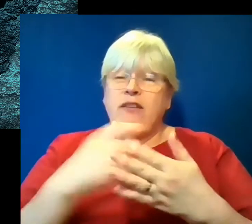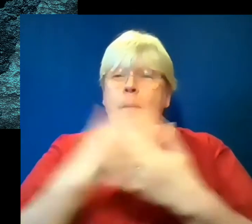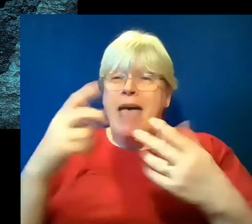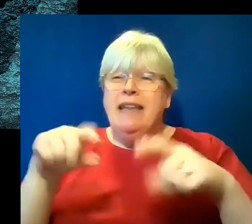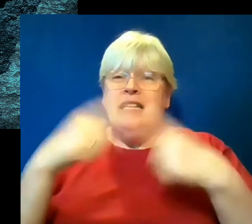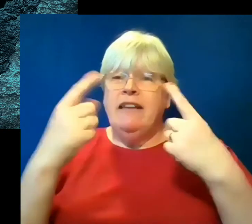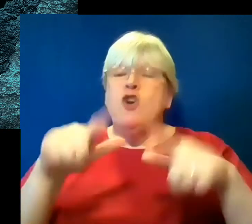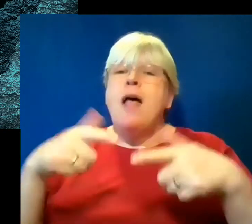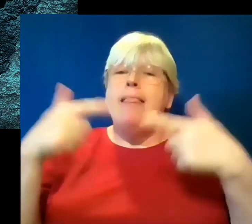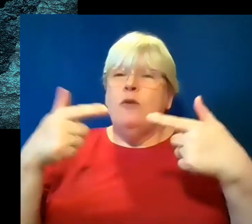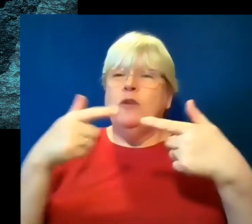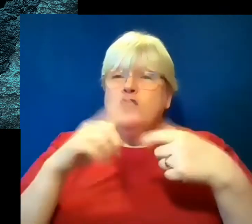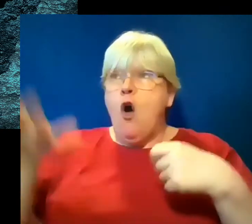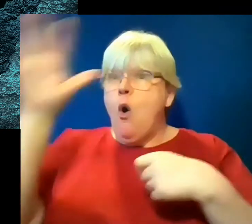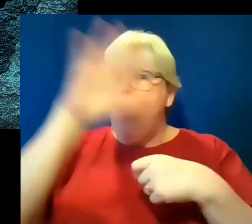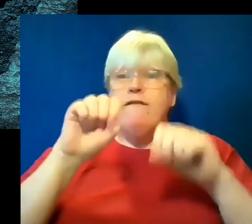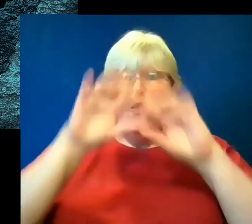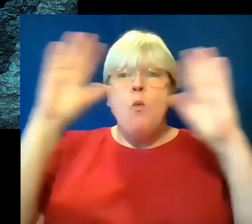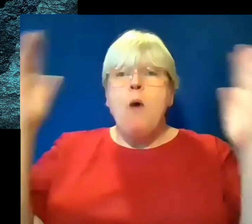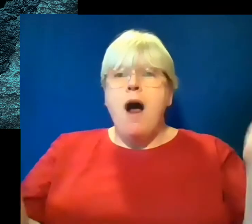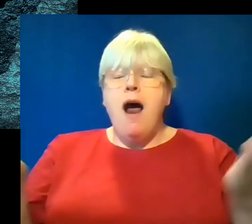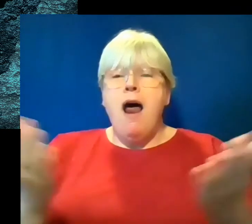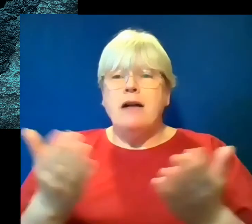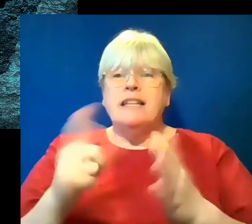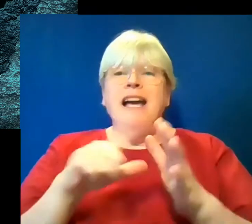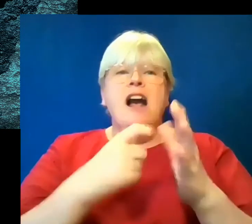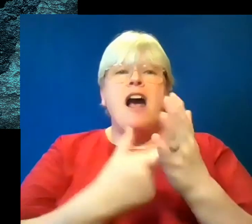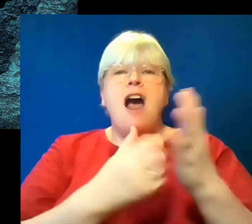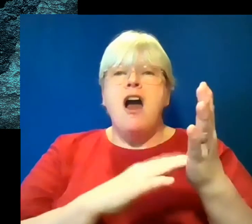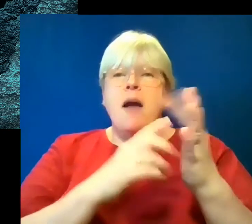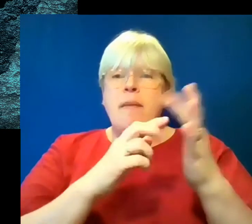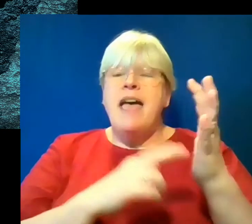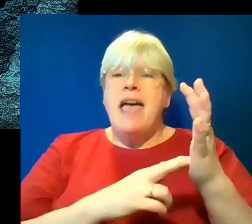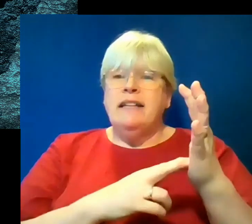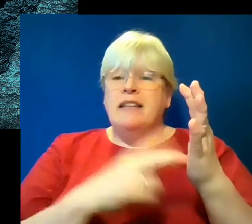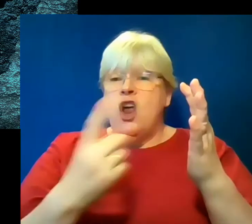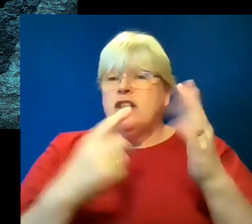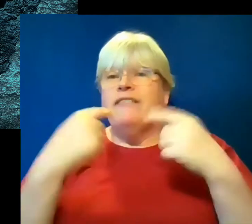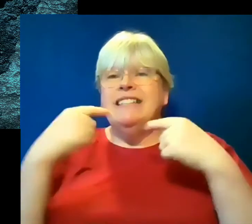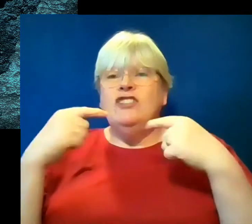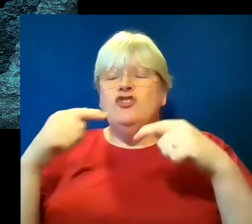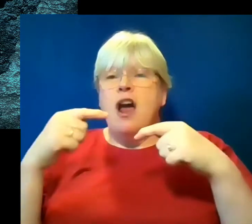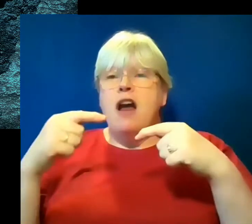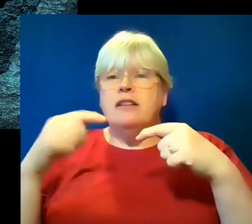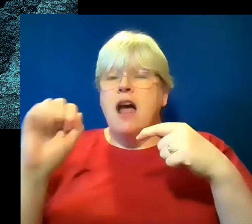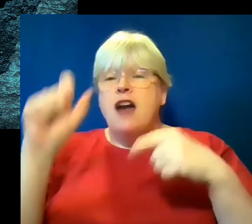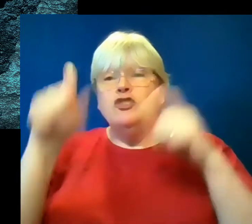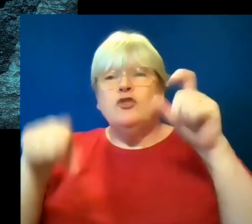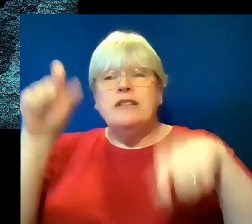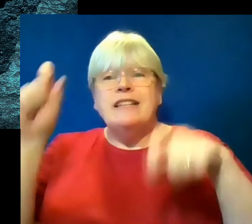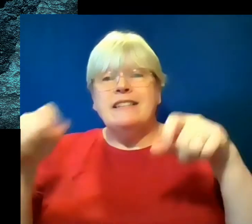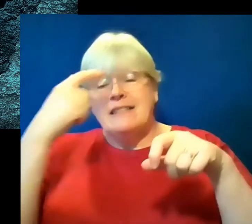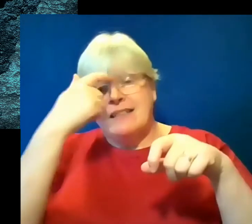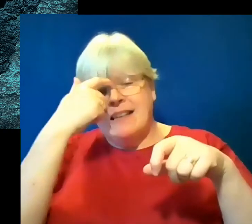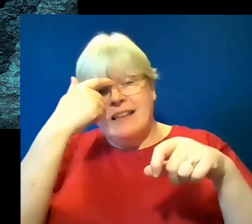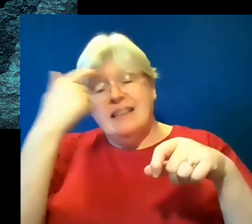out across the world. And Carmen, who I think from the question is a teacher, says that her students love reading the